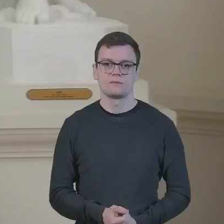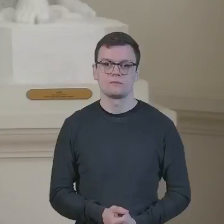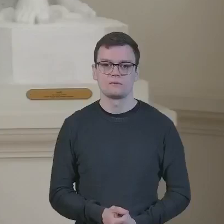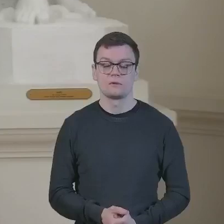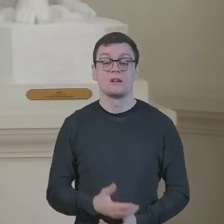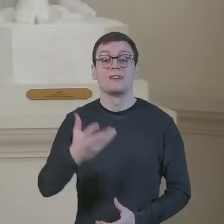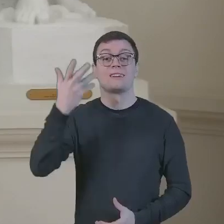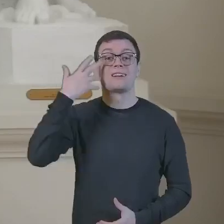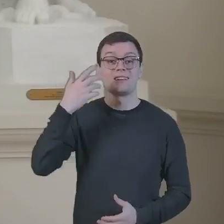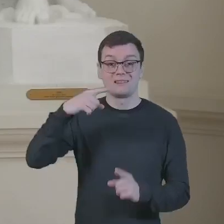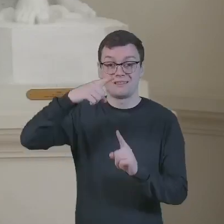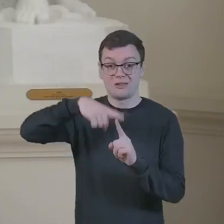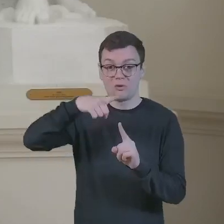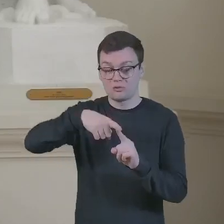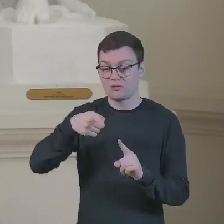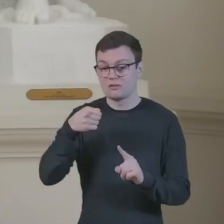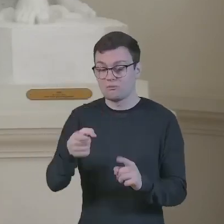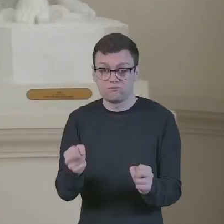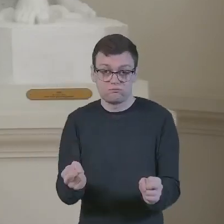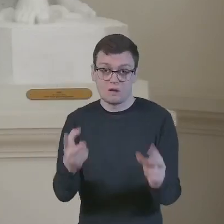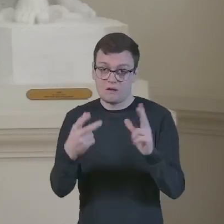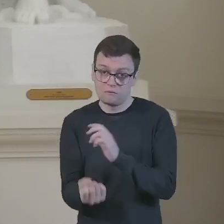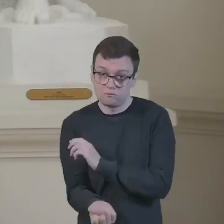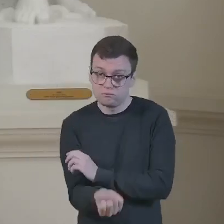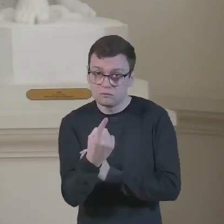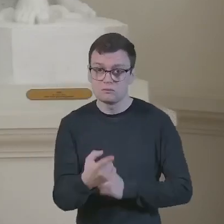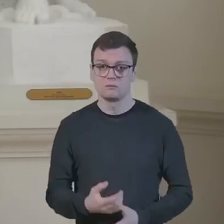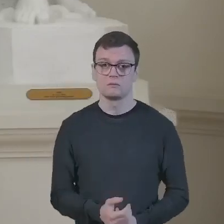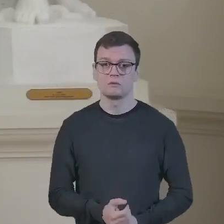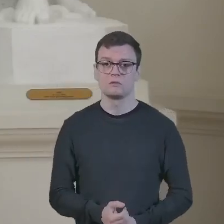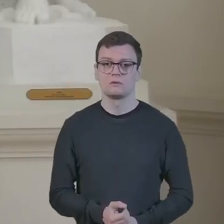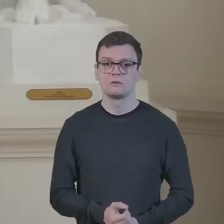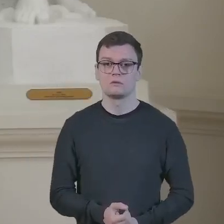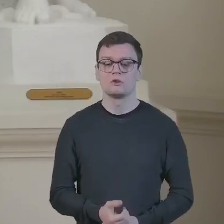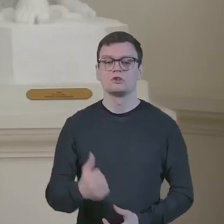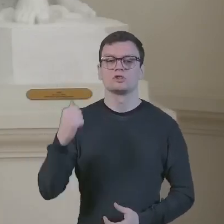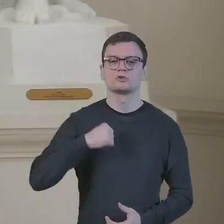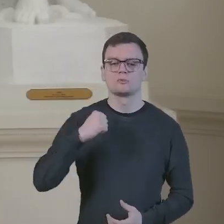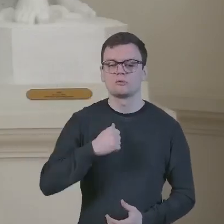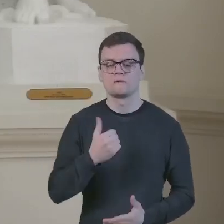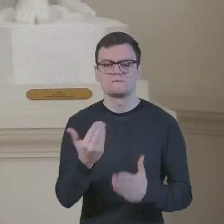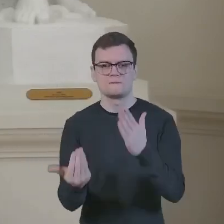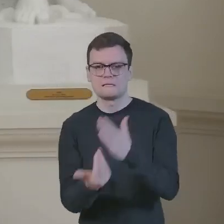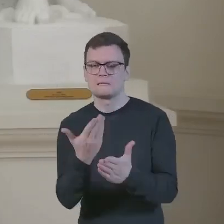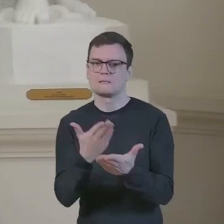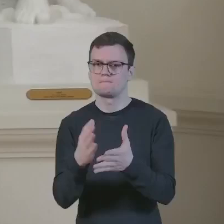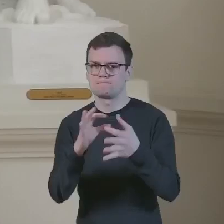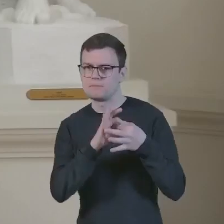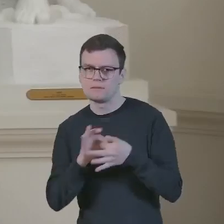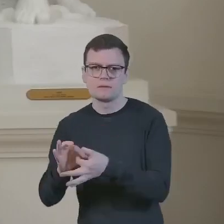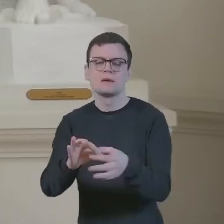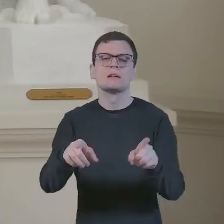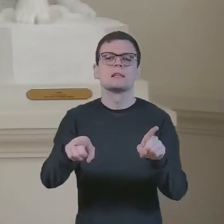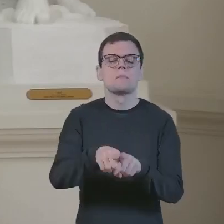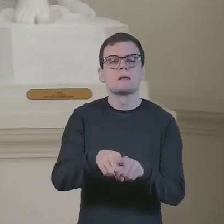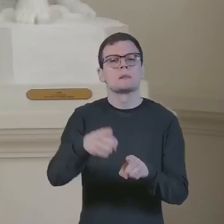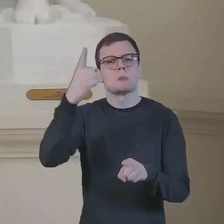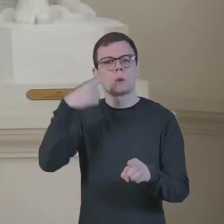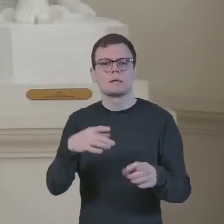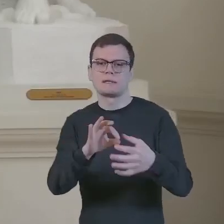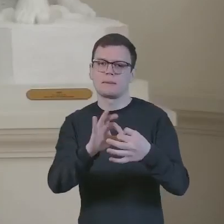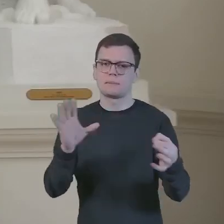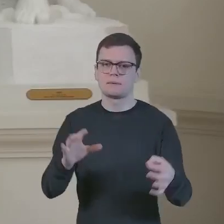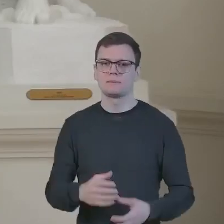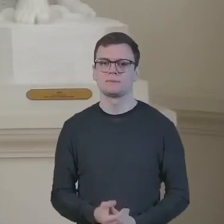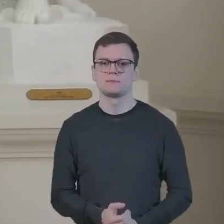a freedom-loving people that triumphs. I say with great conviction that the people of Ukraine will triumph again.